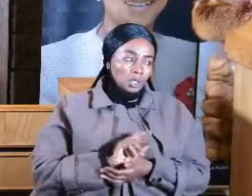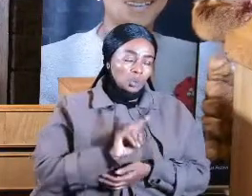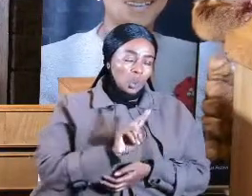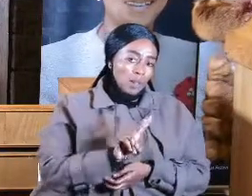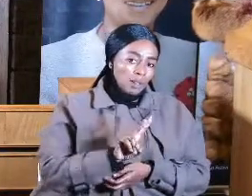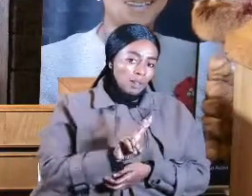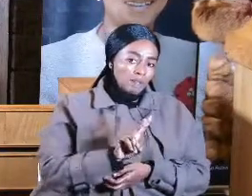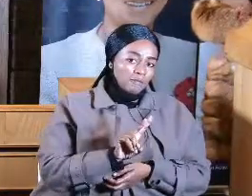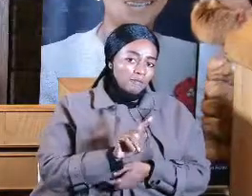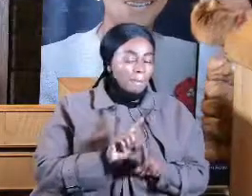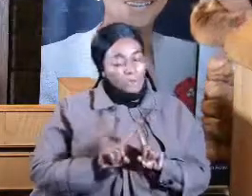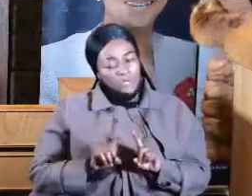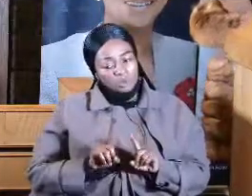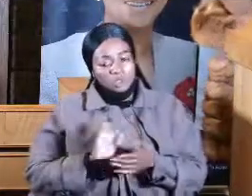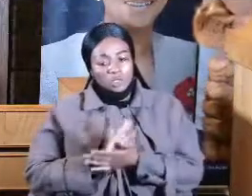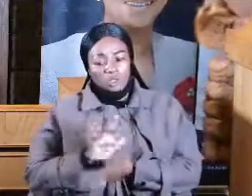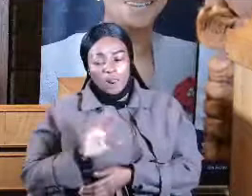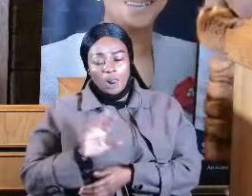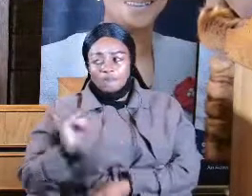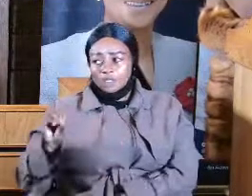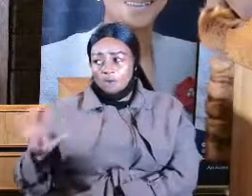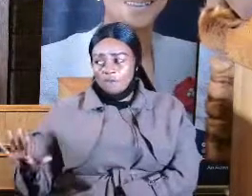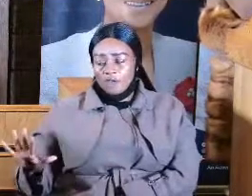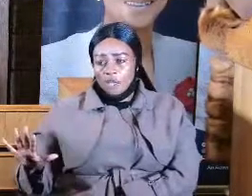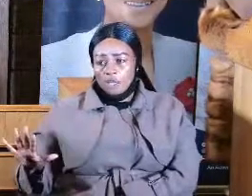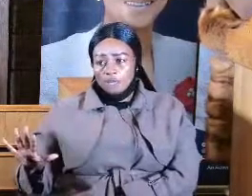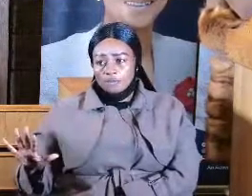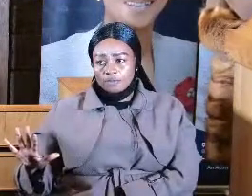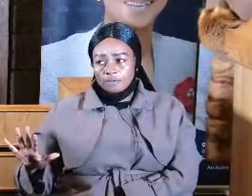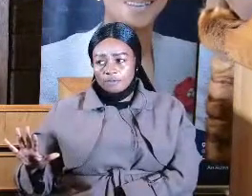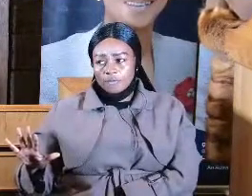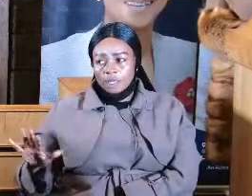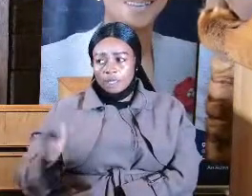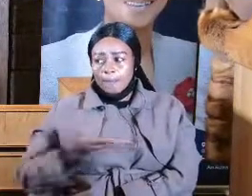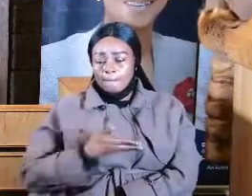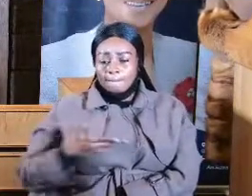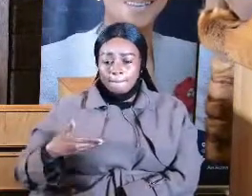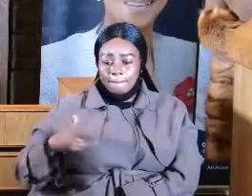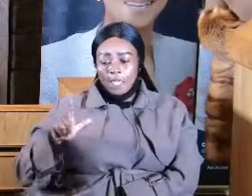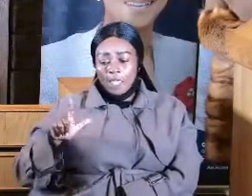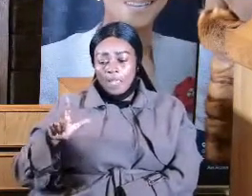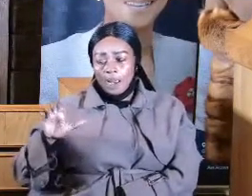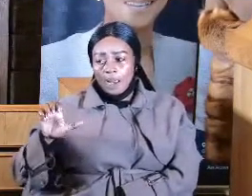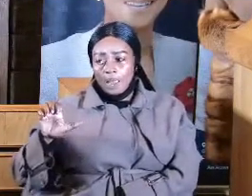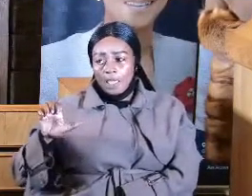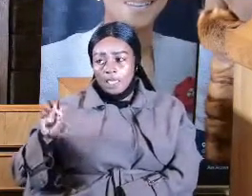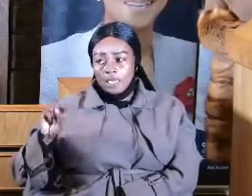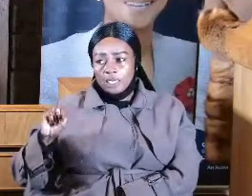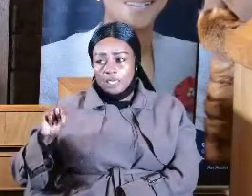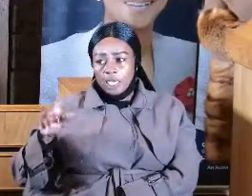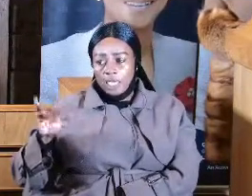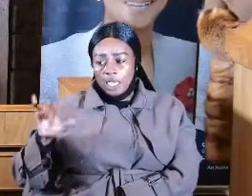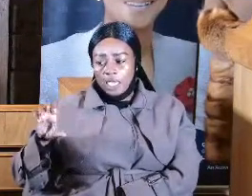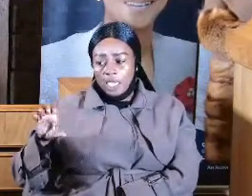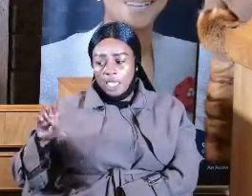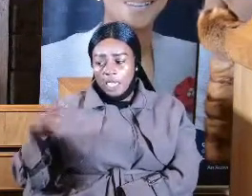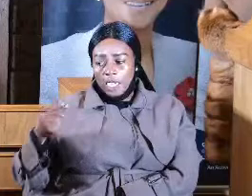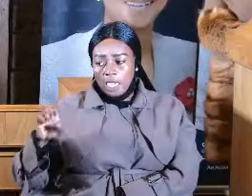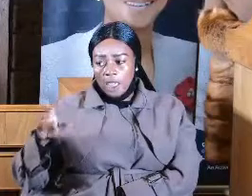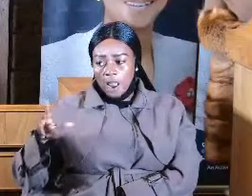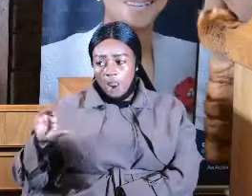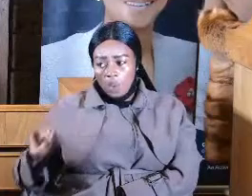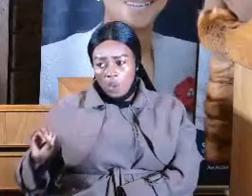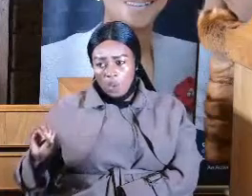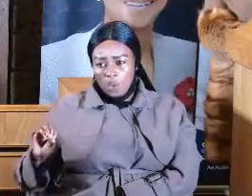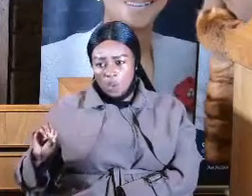to 12:05. We'll still have Melinye Hello and Ma'am Moroka. We still